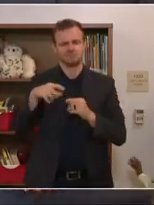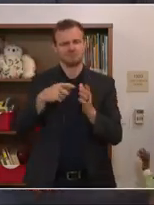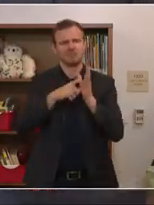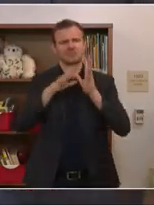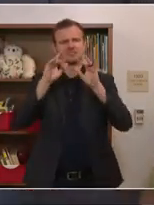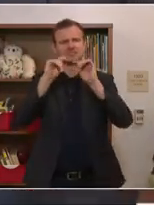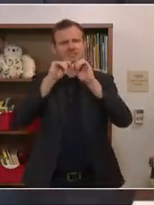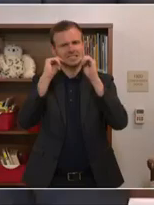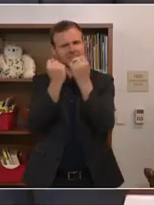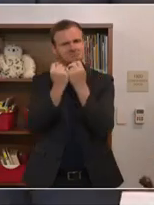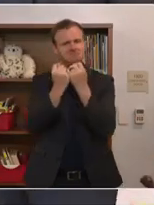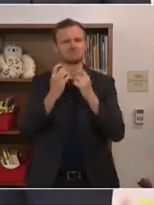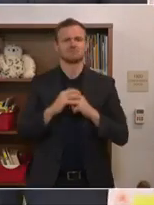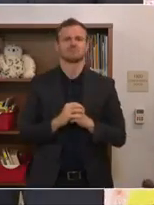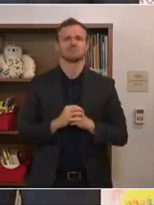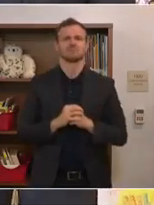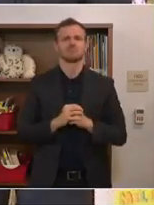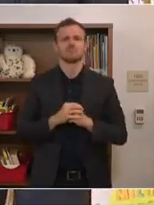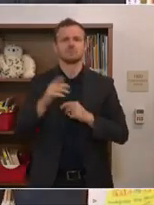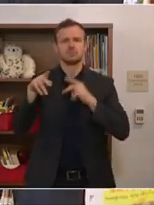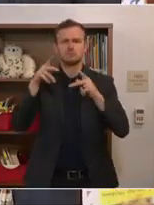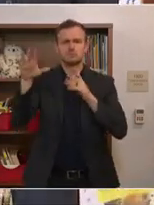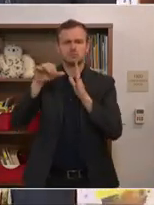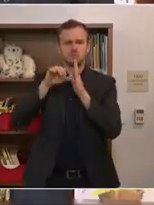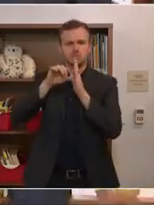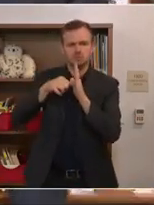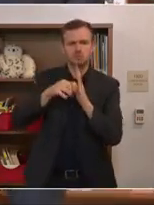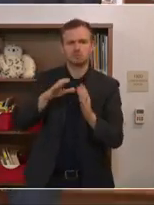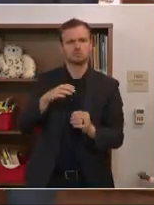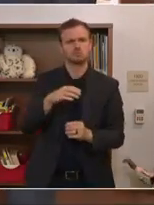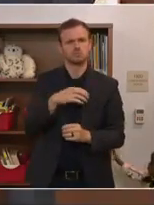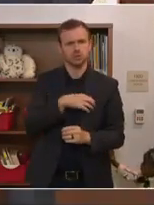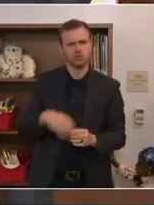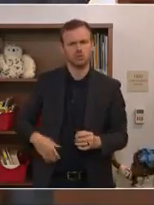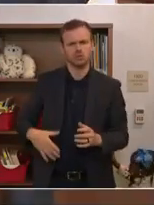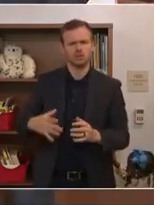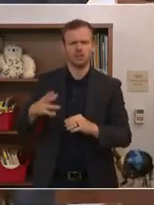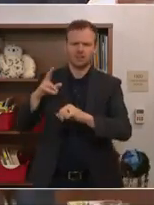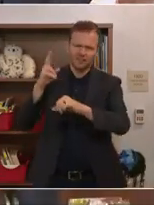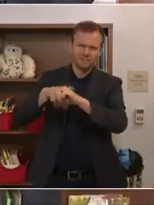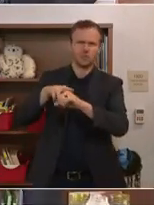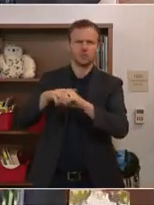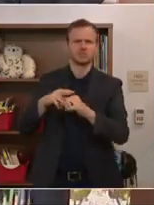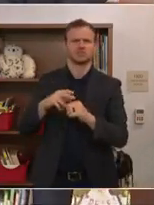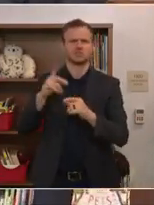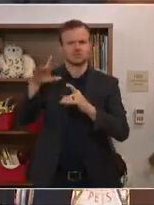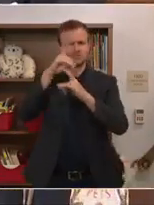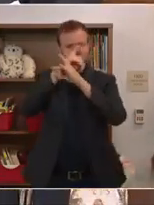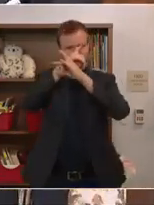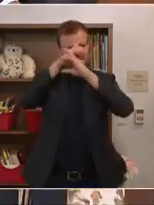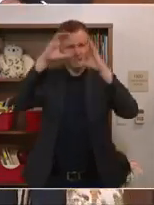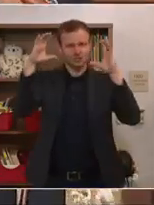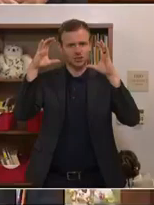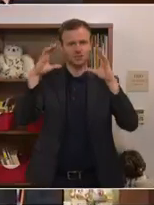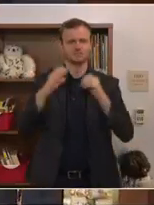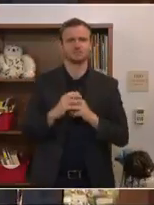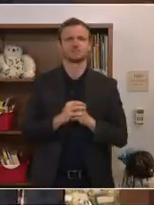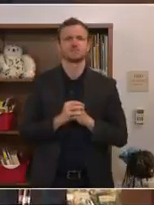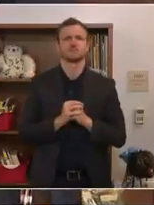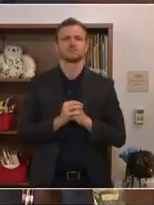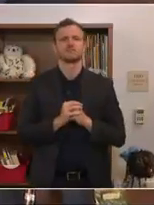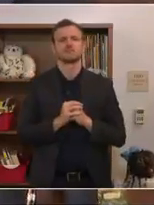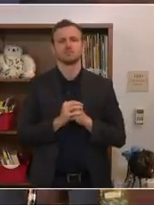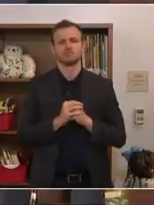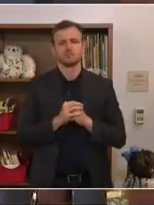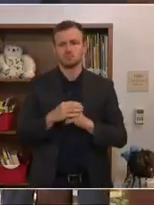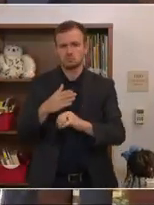unsung. First, of course, it starts with our mayor and her vision. Again, this is one of 6 modernizations over 400 million.